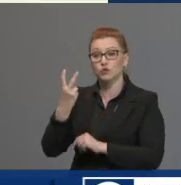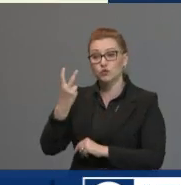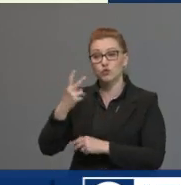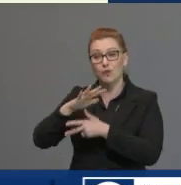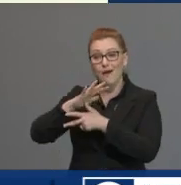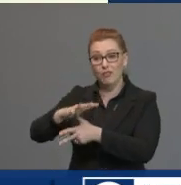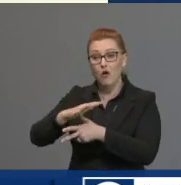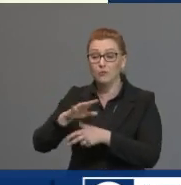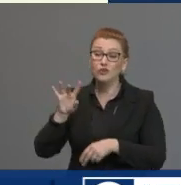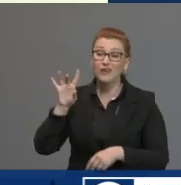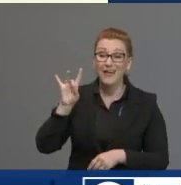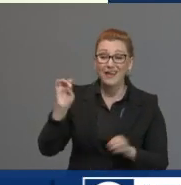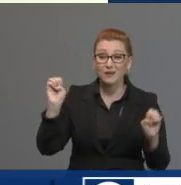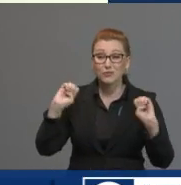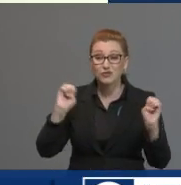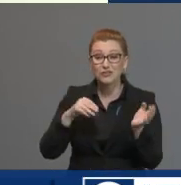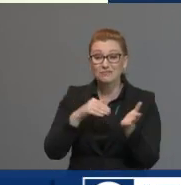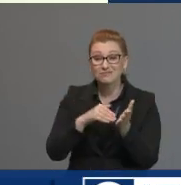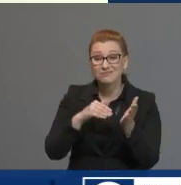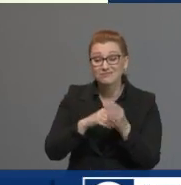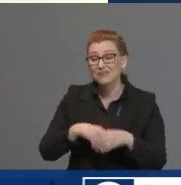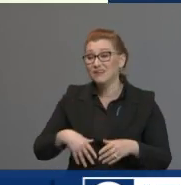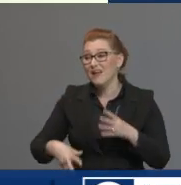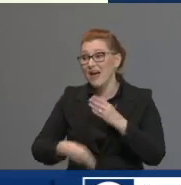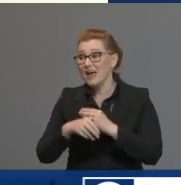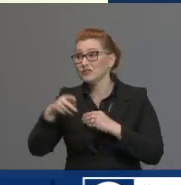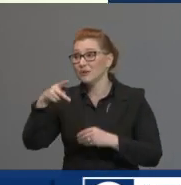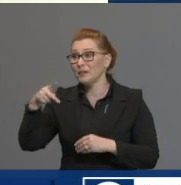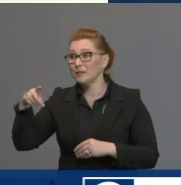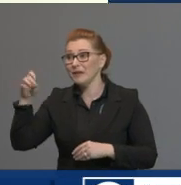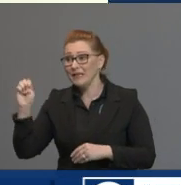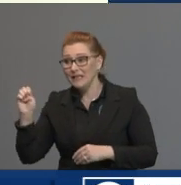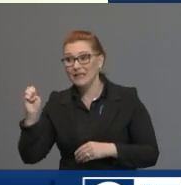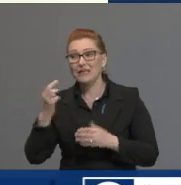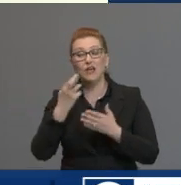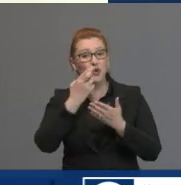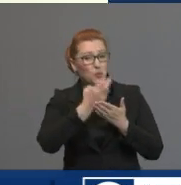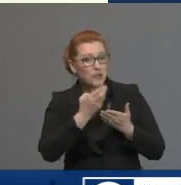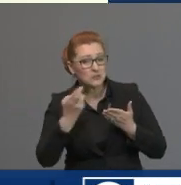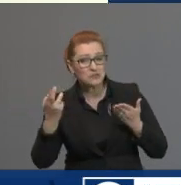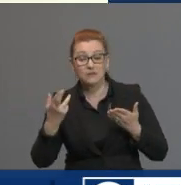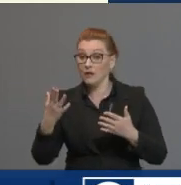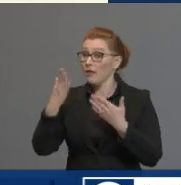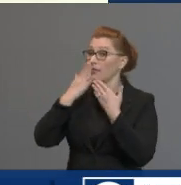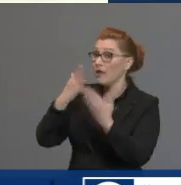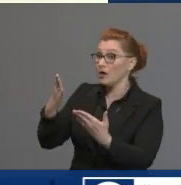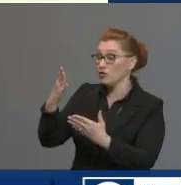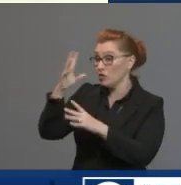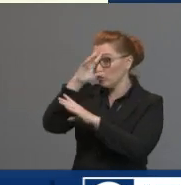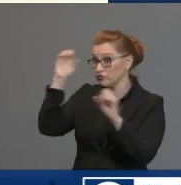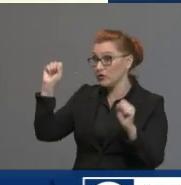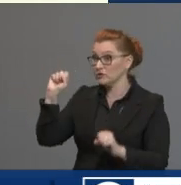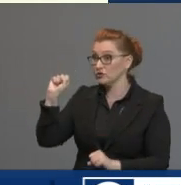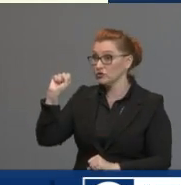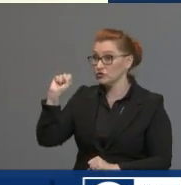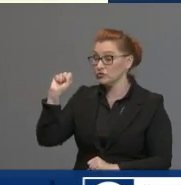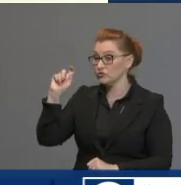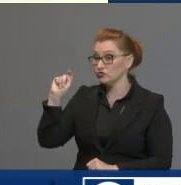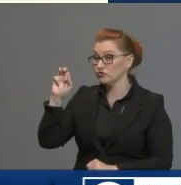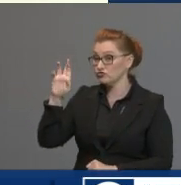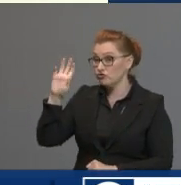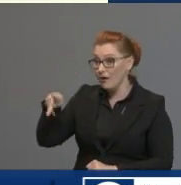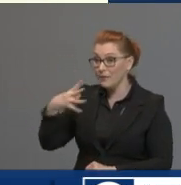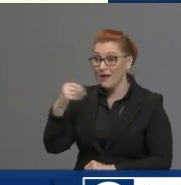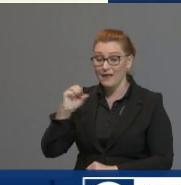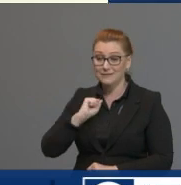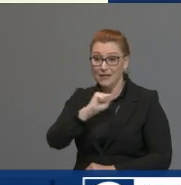8 emergency medical personnel, PPE, resources. Again, thank you to President Trump and Senator McSally for